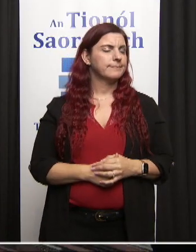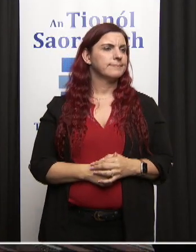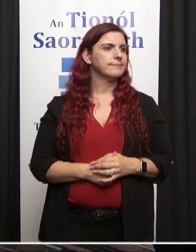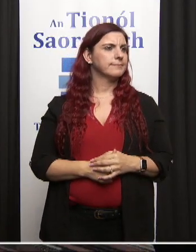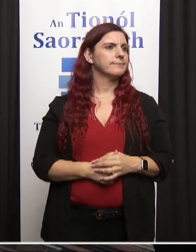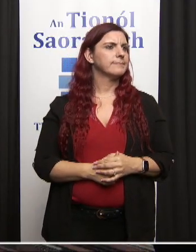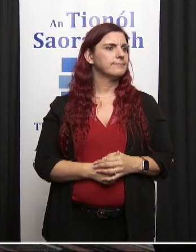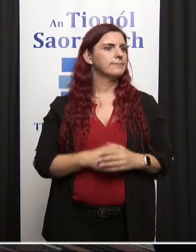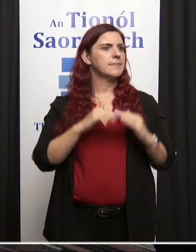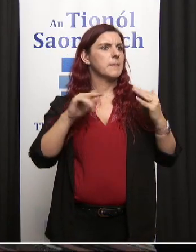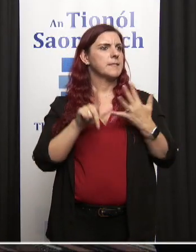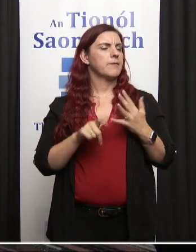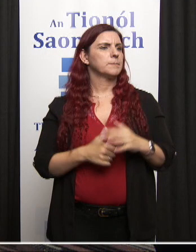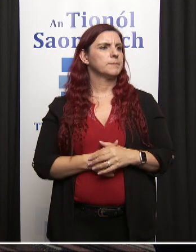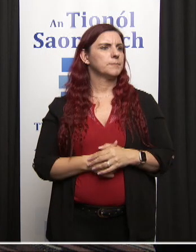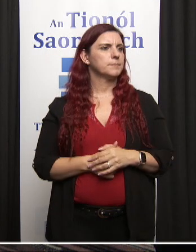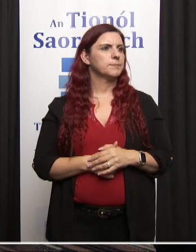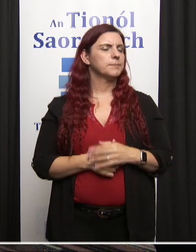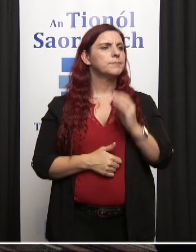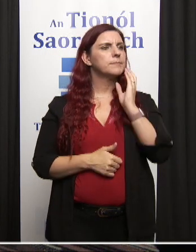Thanks. Table 7, John.